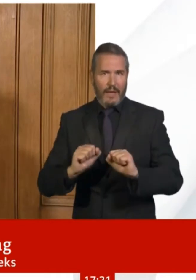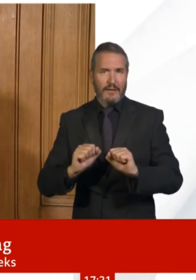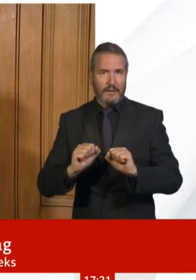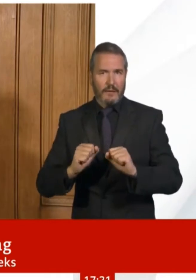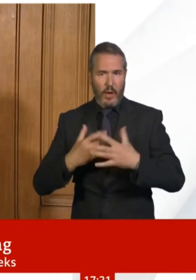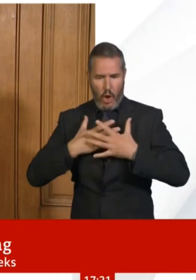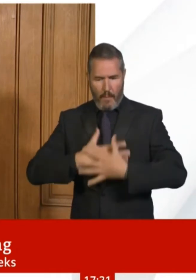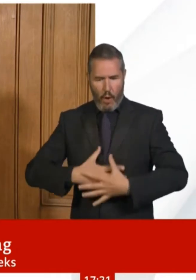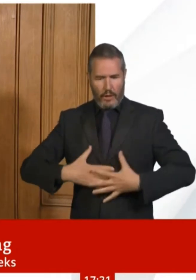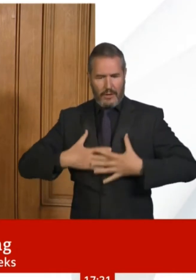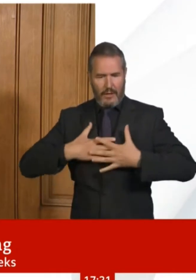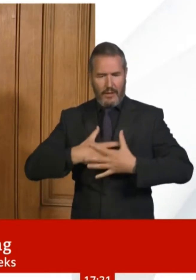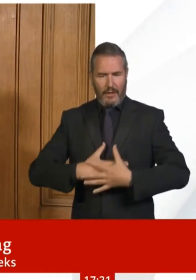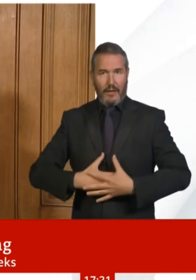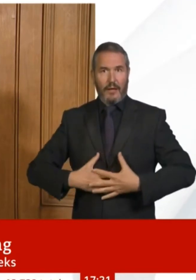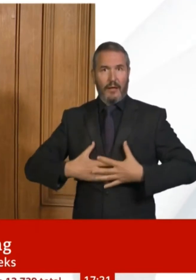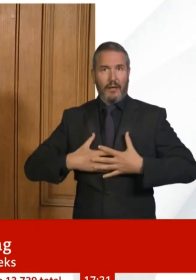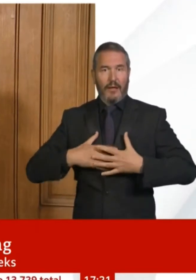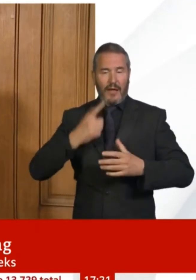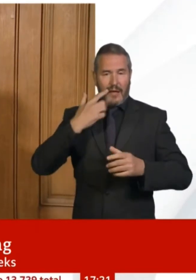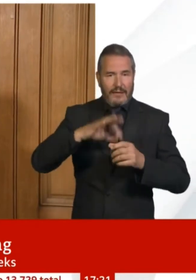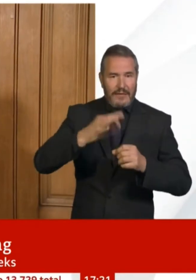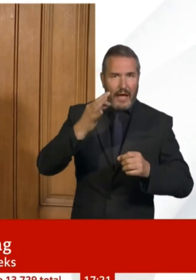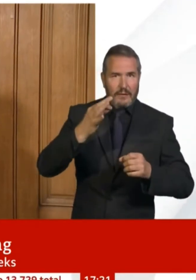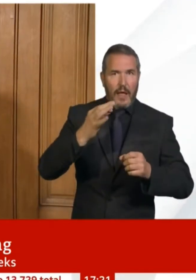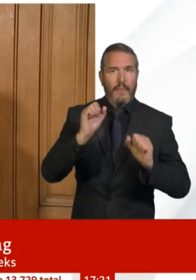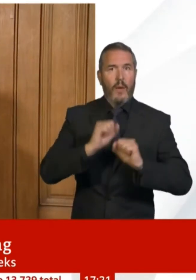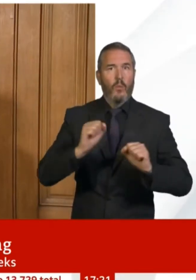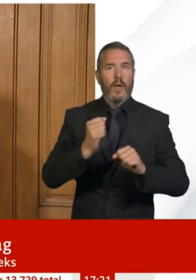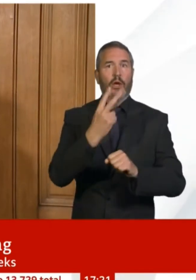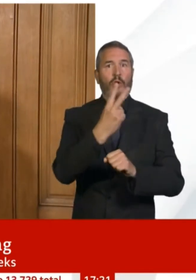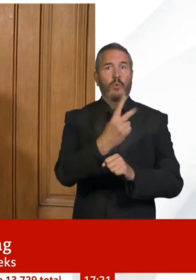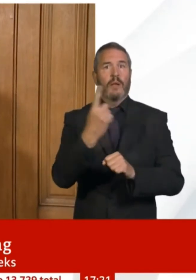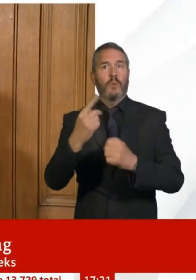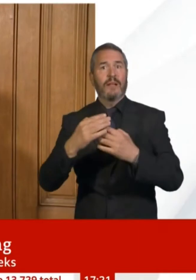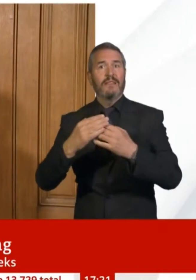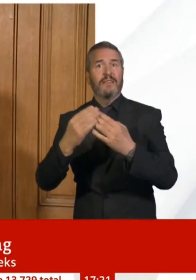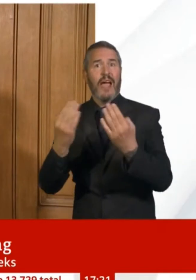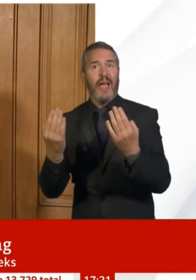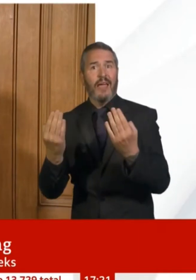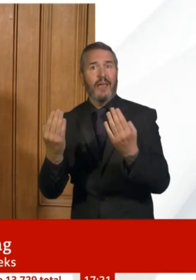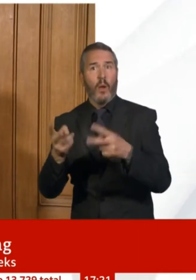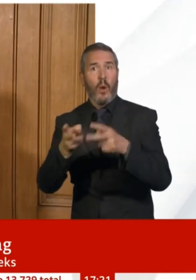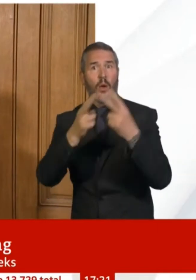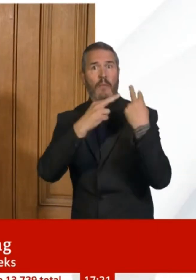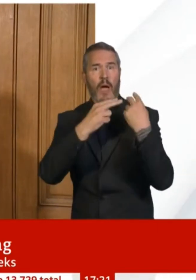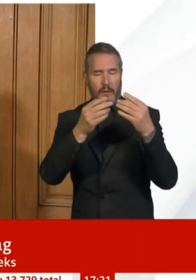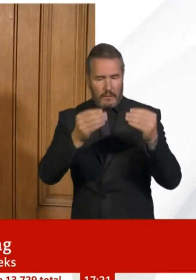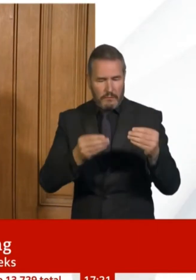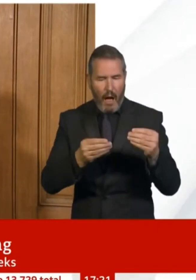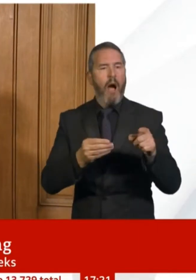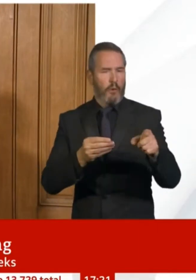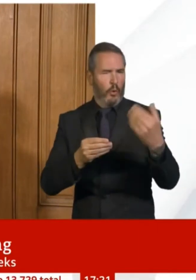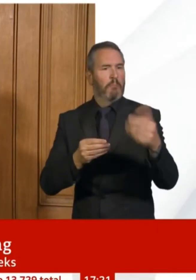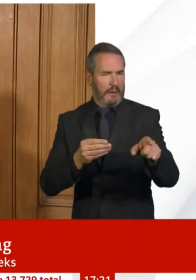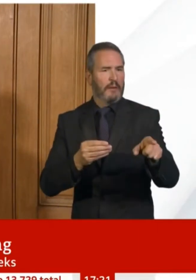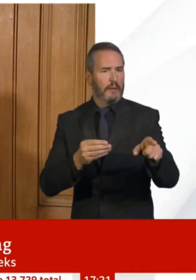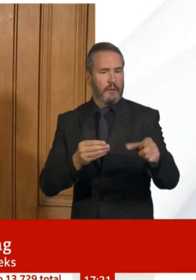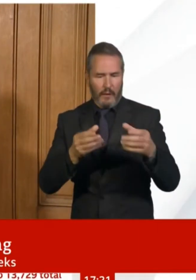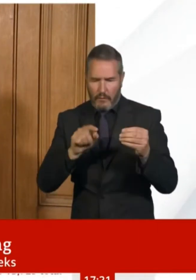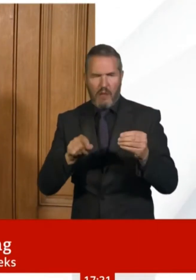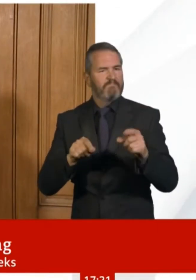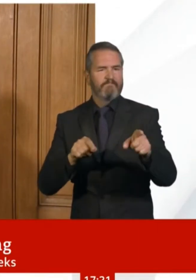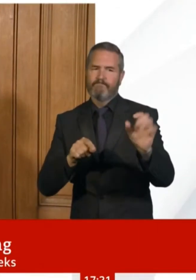days for the tests to be reliable. So you're always looking back in time on this, and early data will therefore